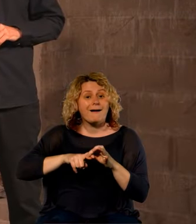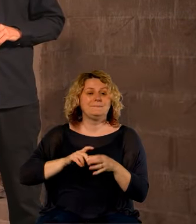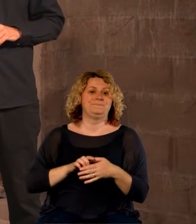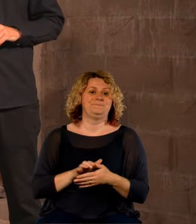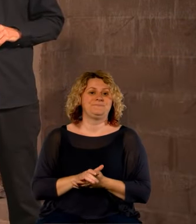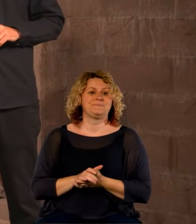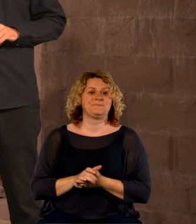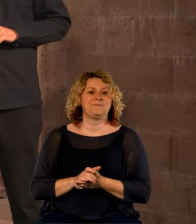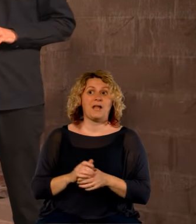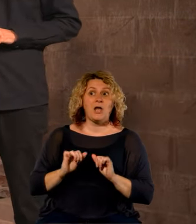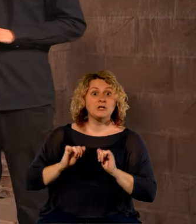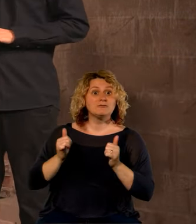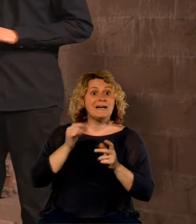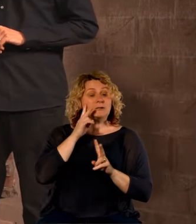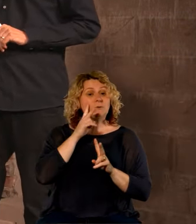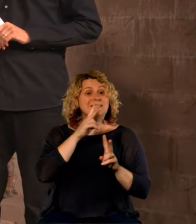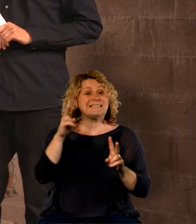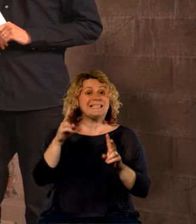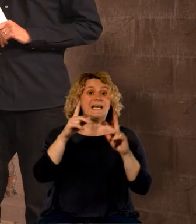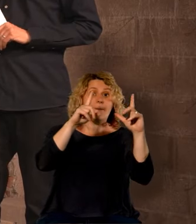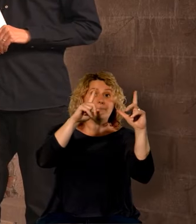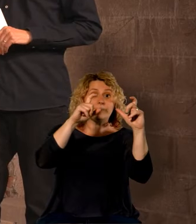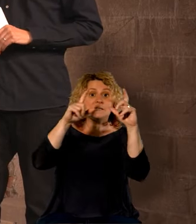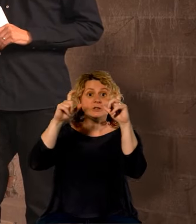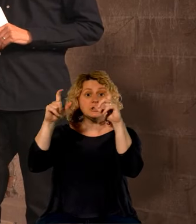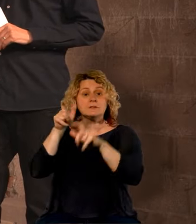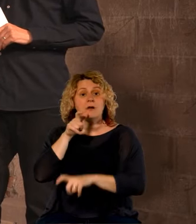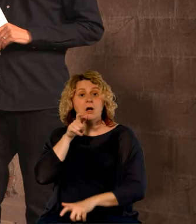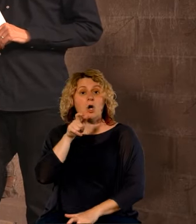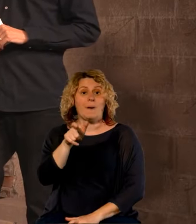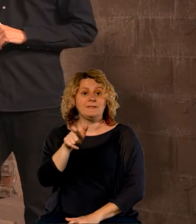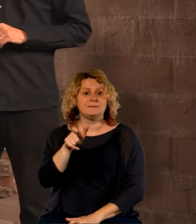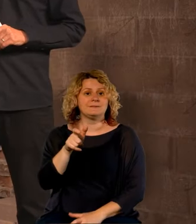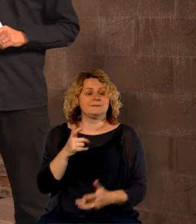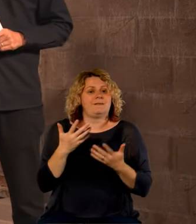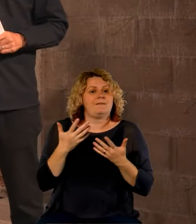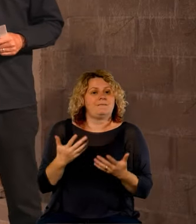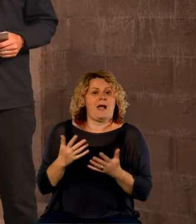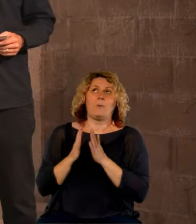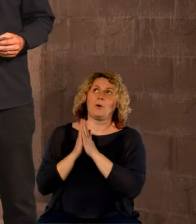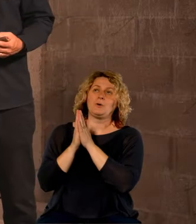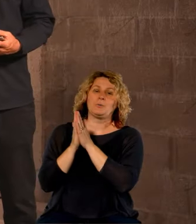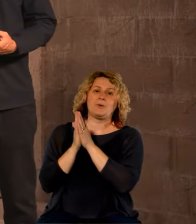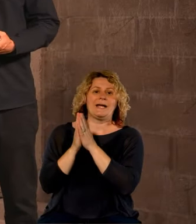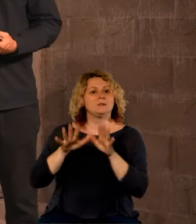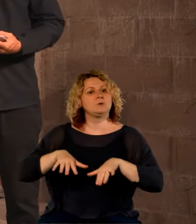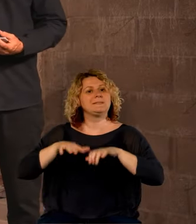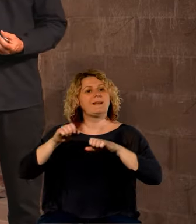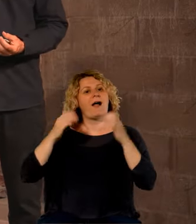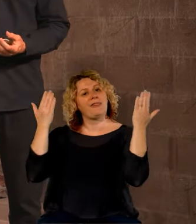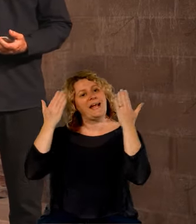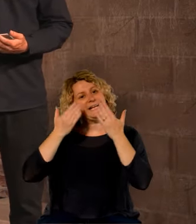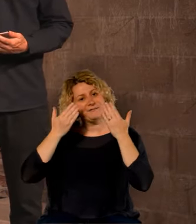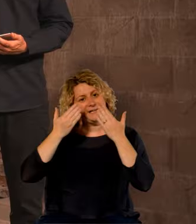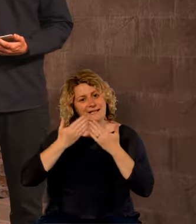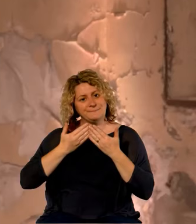Well, it's been great to see your pictures and your comments. Let's pray together as we open our evening celebration.